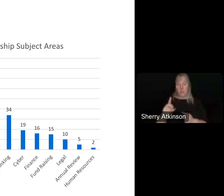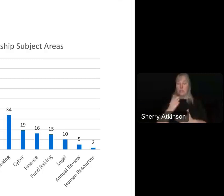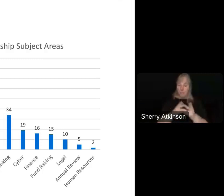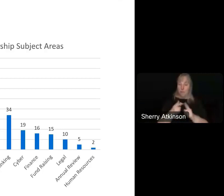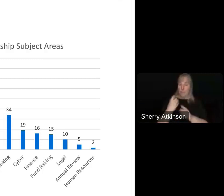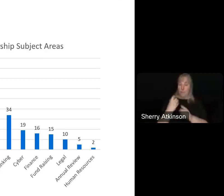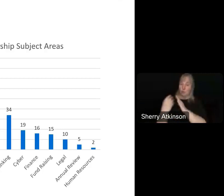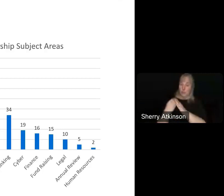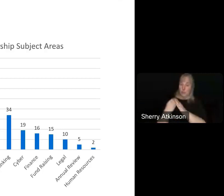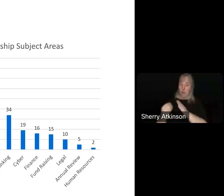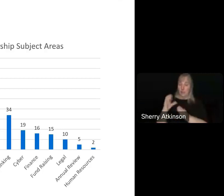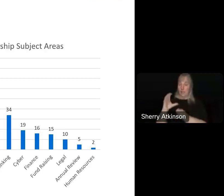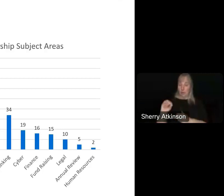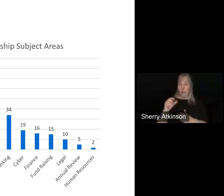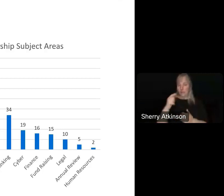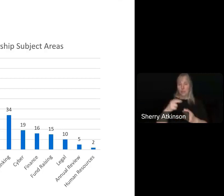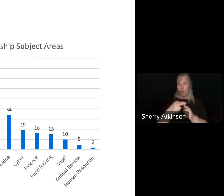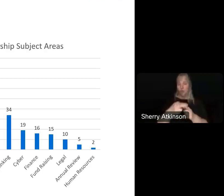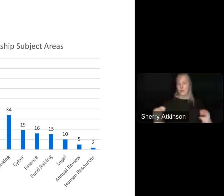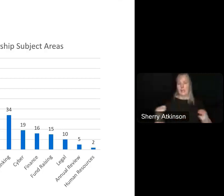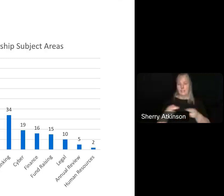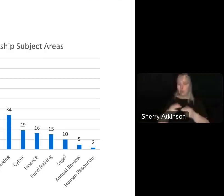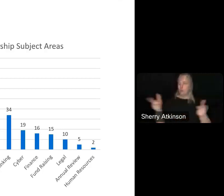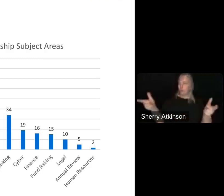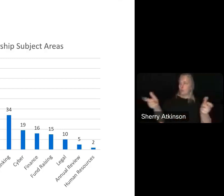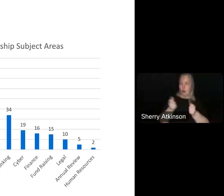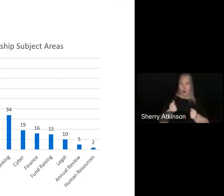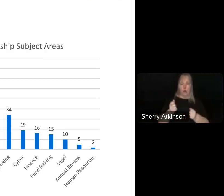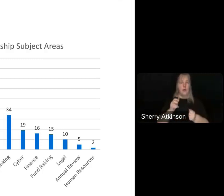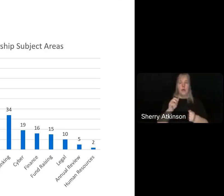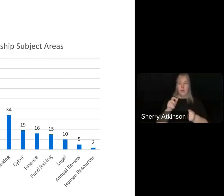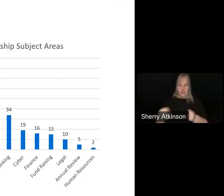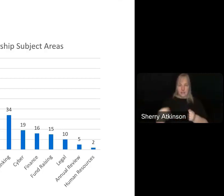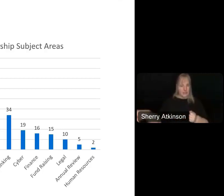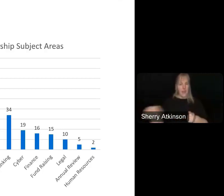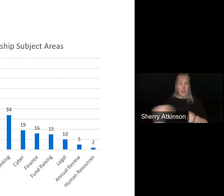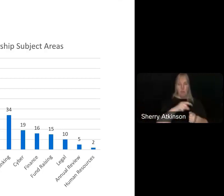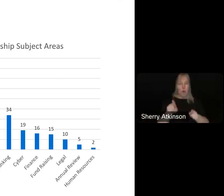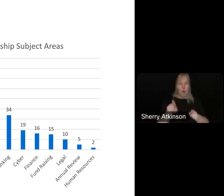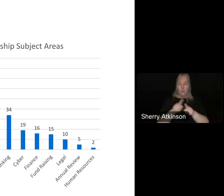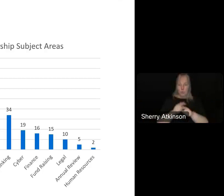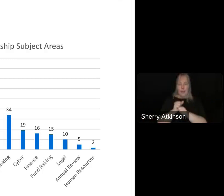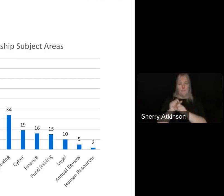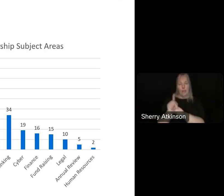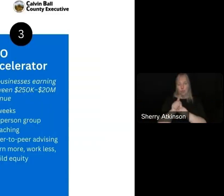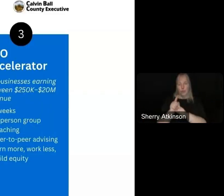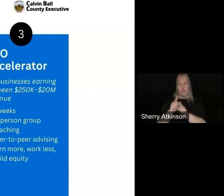regional draw. They also get mentoring sessions.